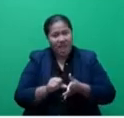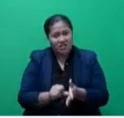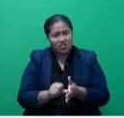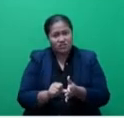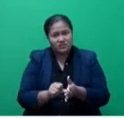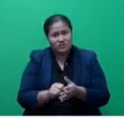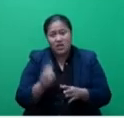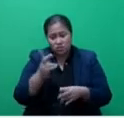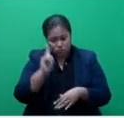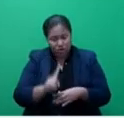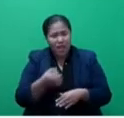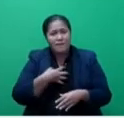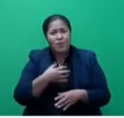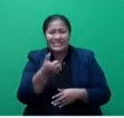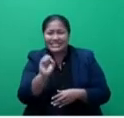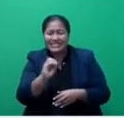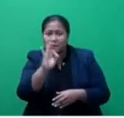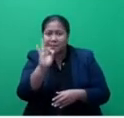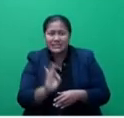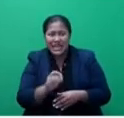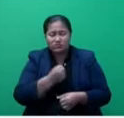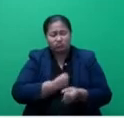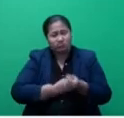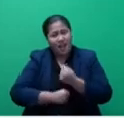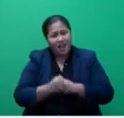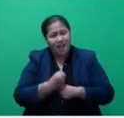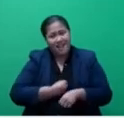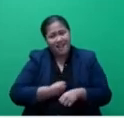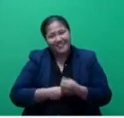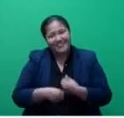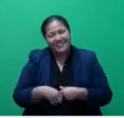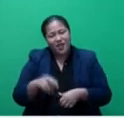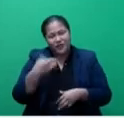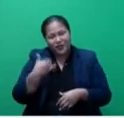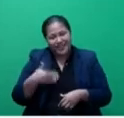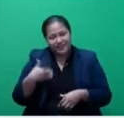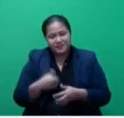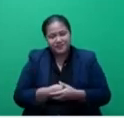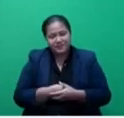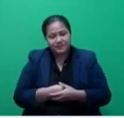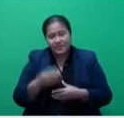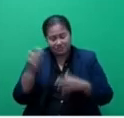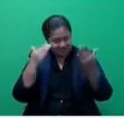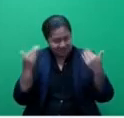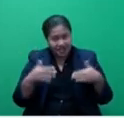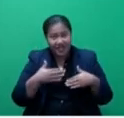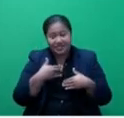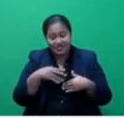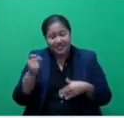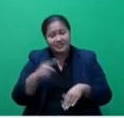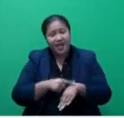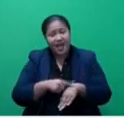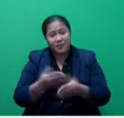Today, more than 60% of our populations are struggling for basic needs. Mr. Speaker, sir, I wish to take this time to give thanks to our Lord and Savior